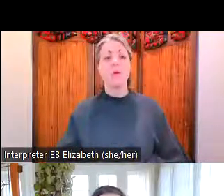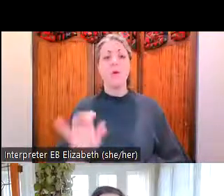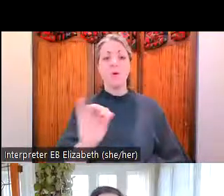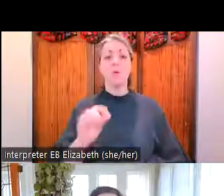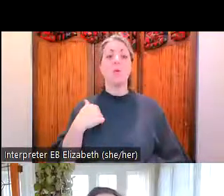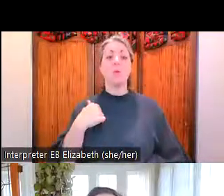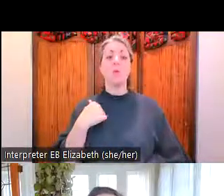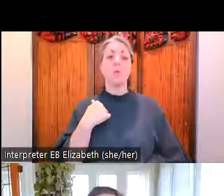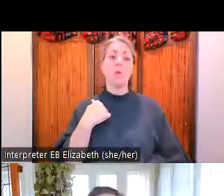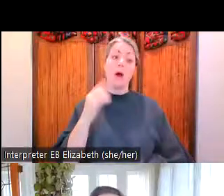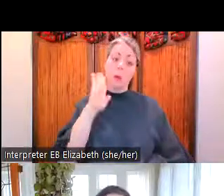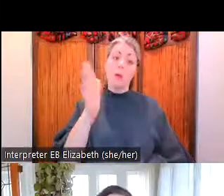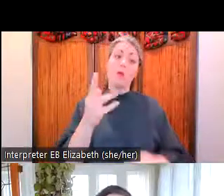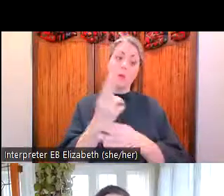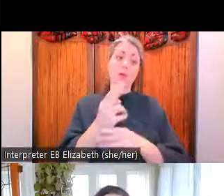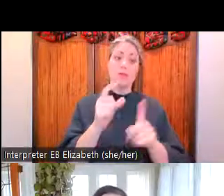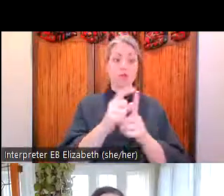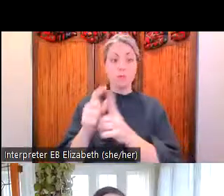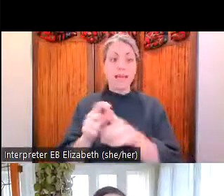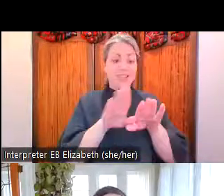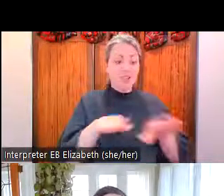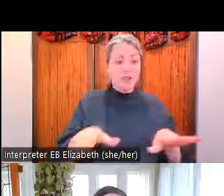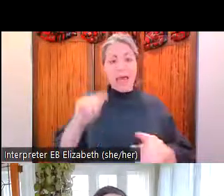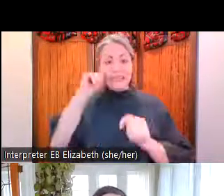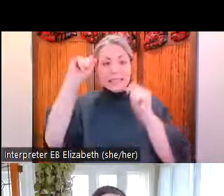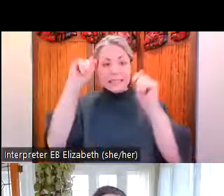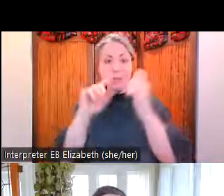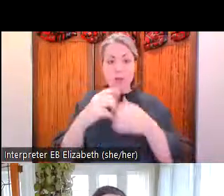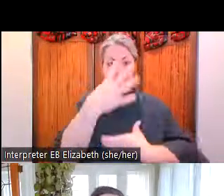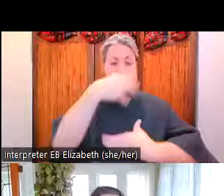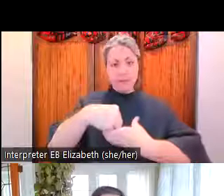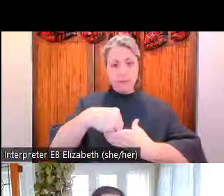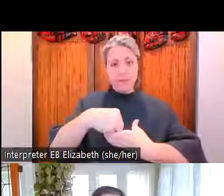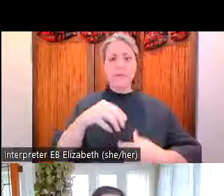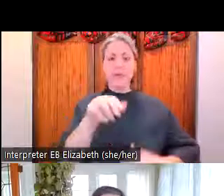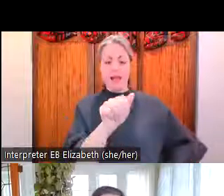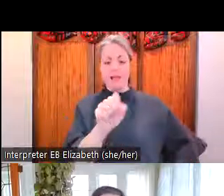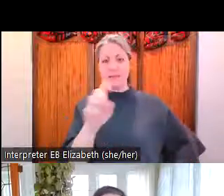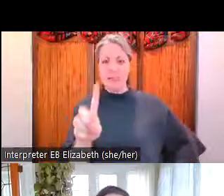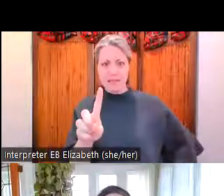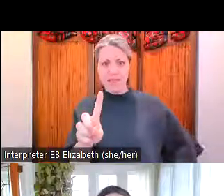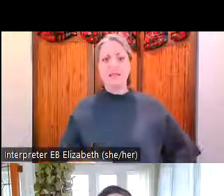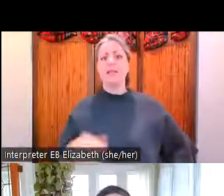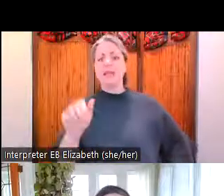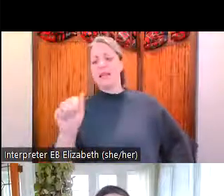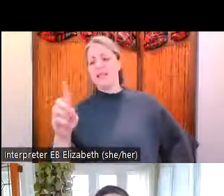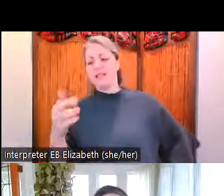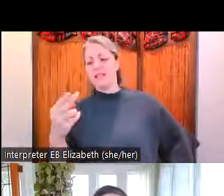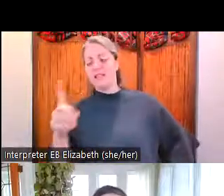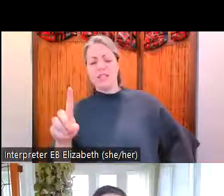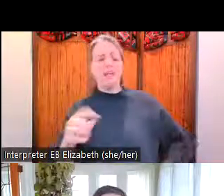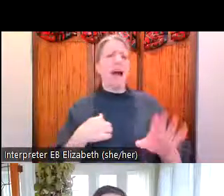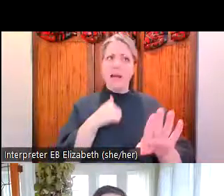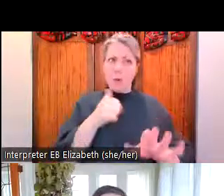with autism, ASD, or ADHD. I will not not using identity first language, and it's just to kind of help discuss